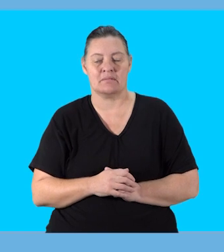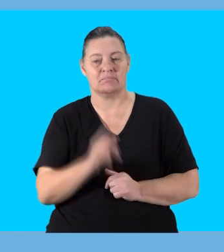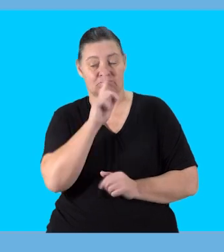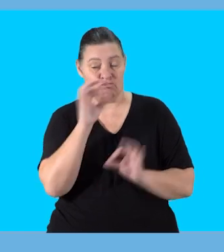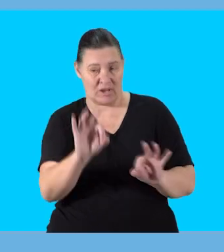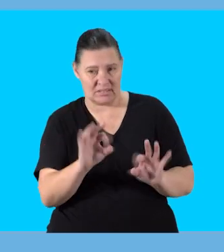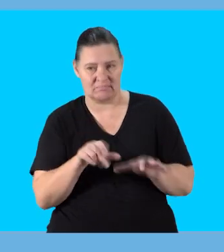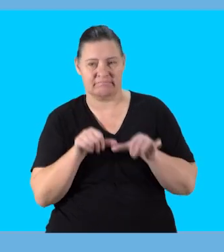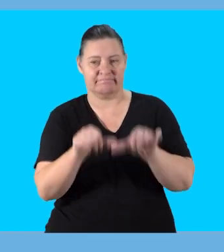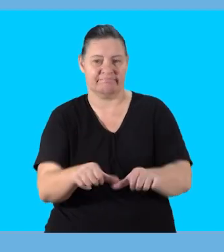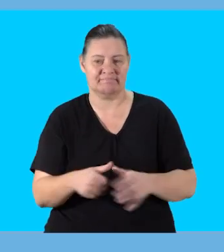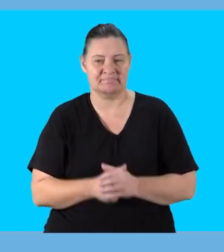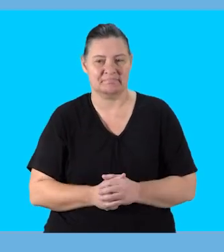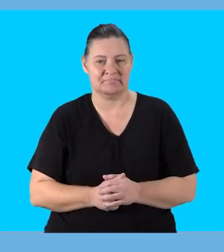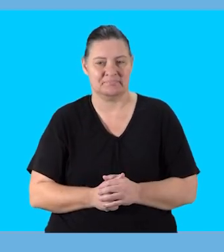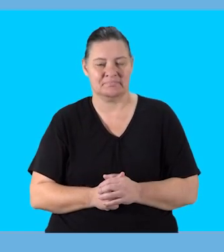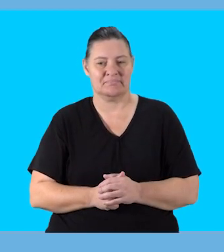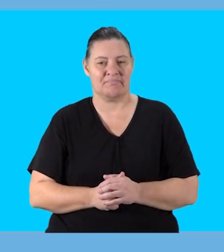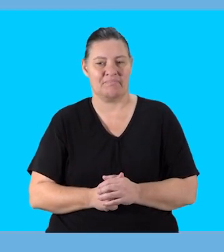Right? Now let's carry on.